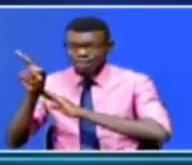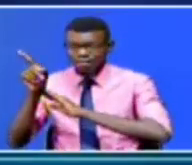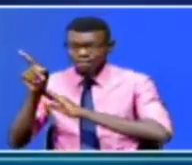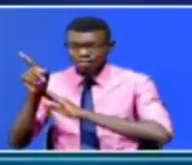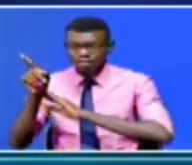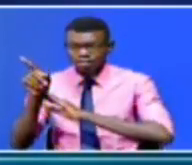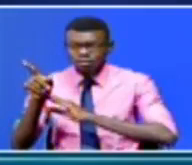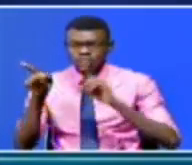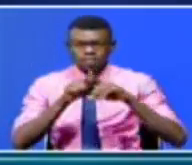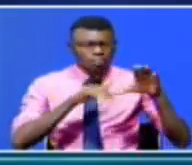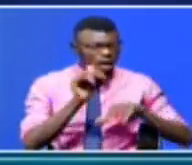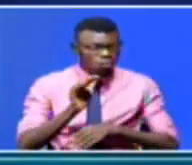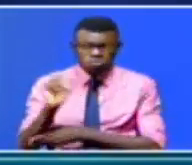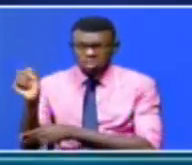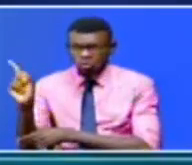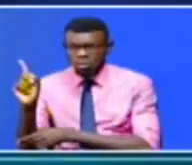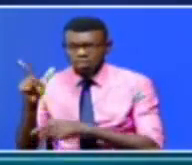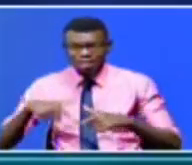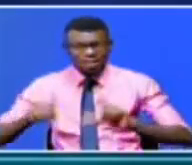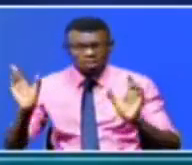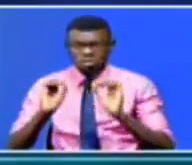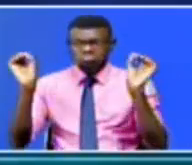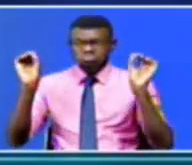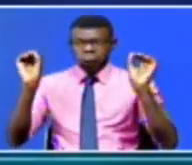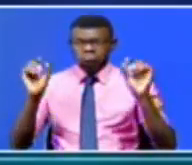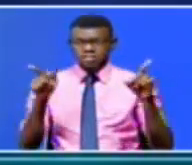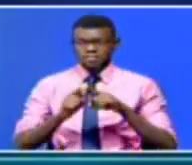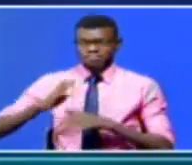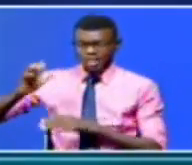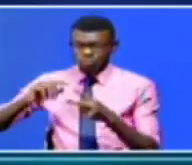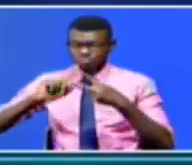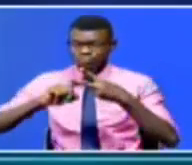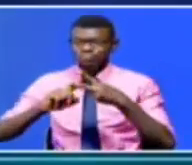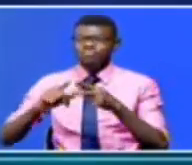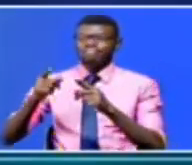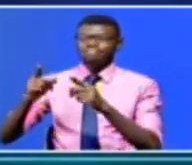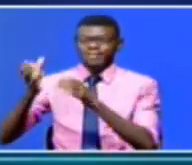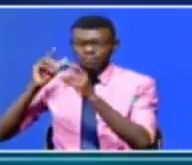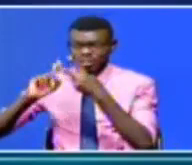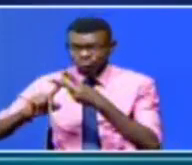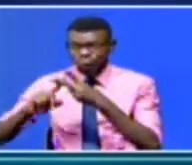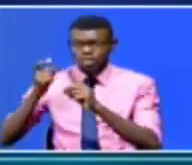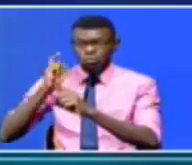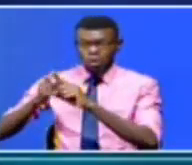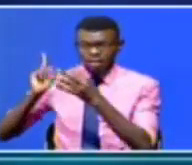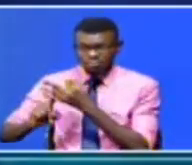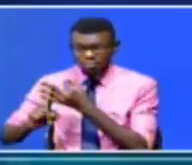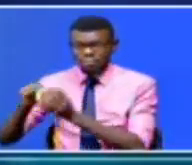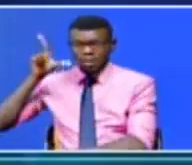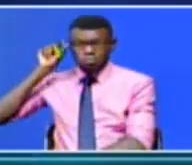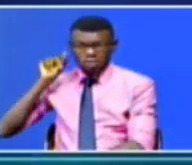of the Nairobi metropolitan area and the counties of Kilifi, Kwale and